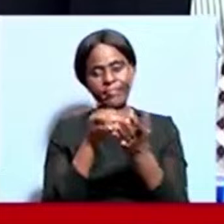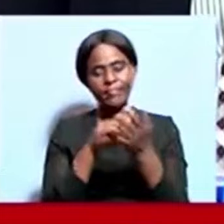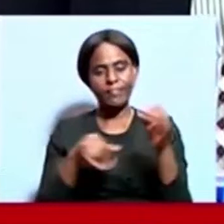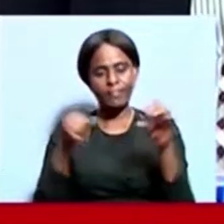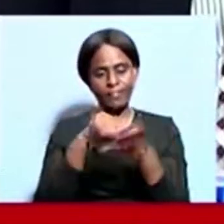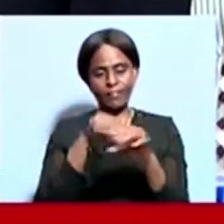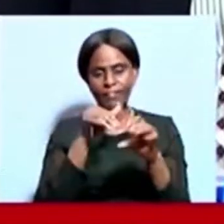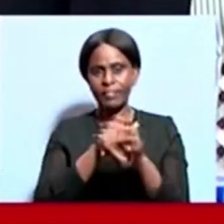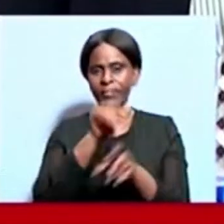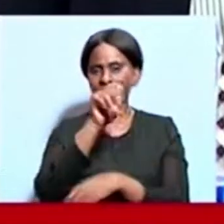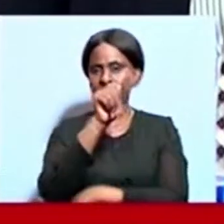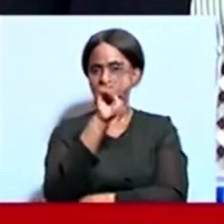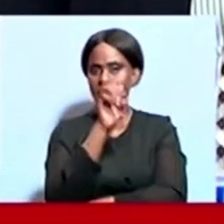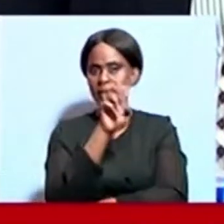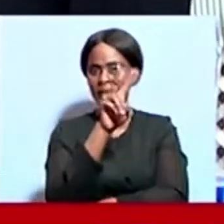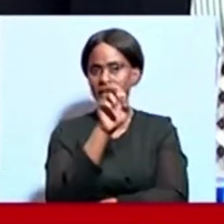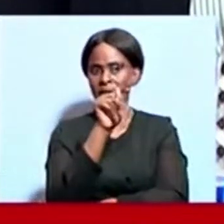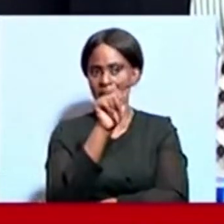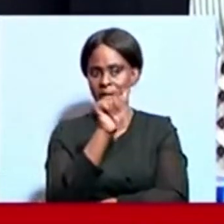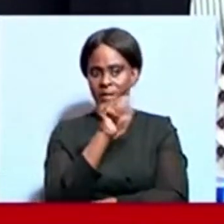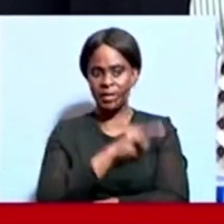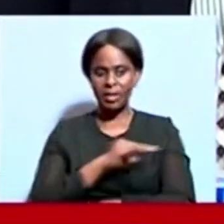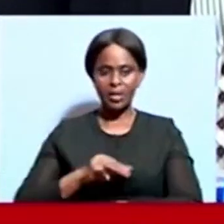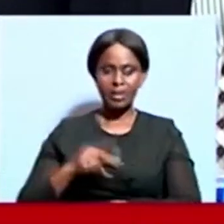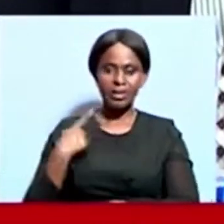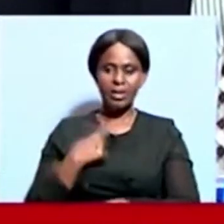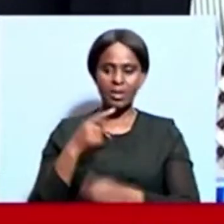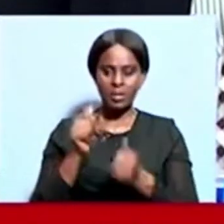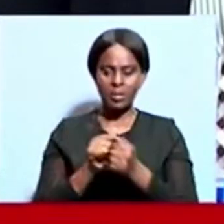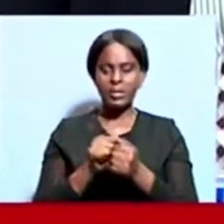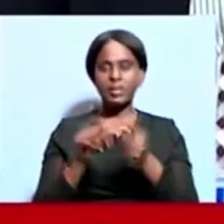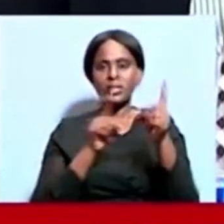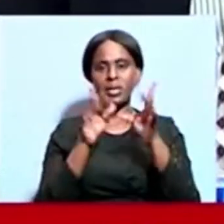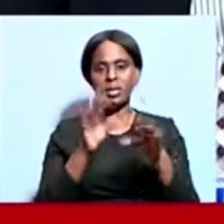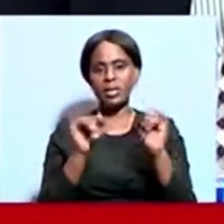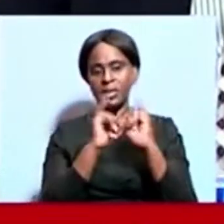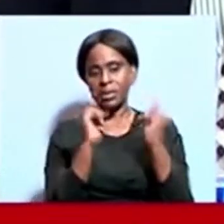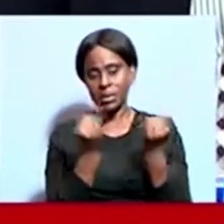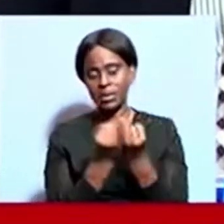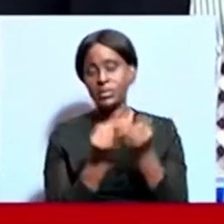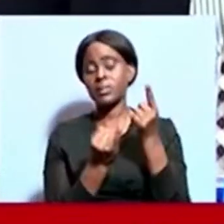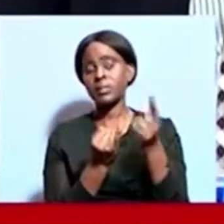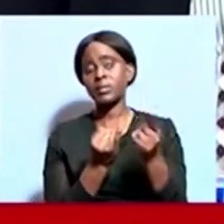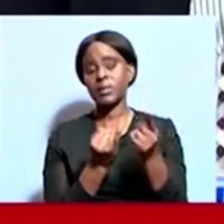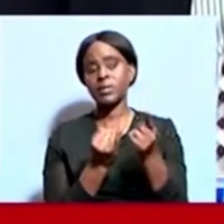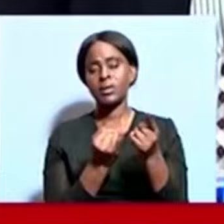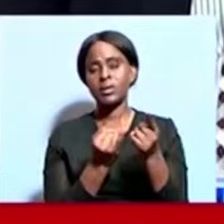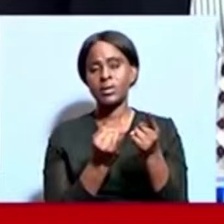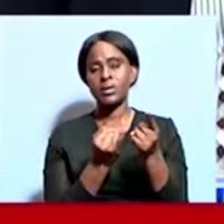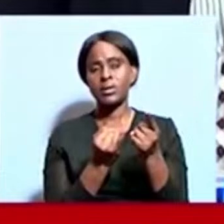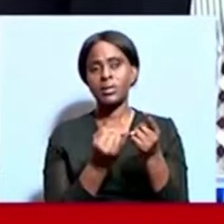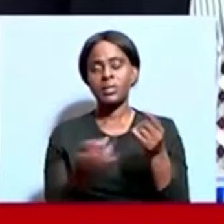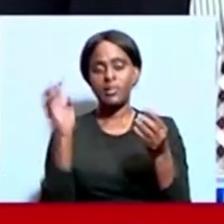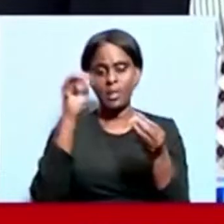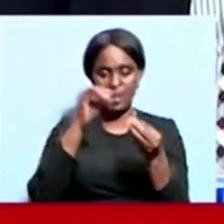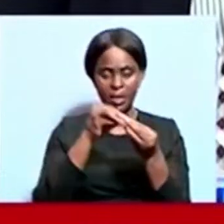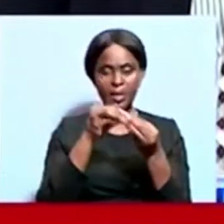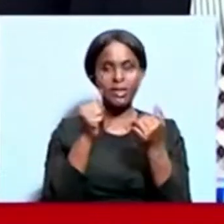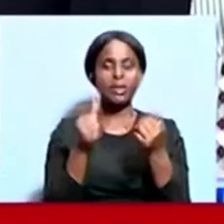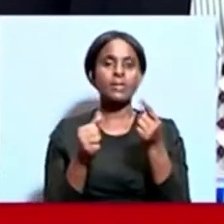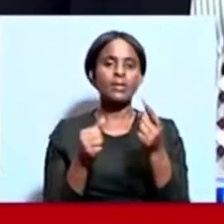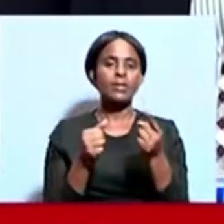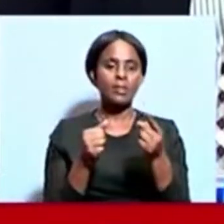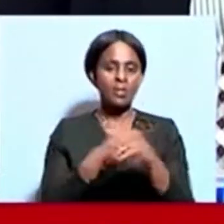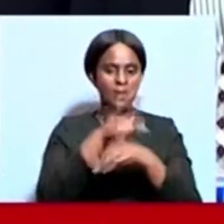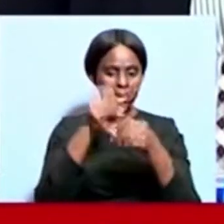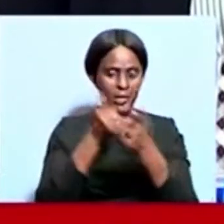involving a TVETA member of staff and the director of the concerned institution. In addition,